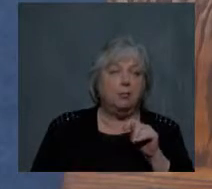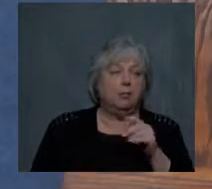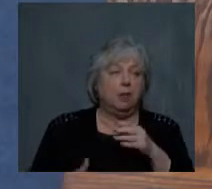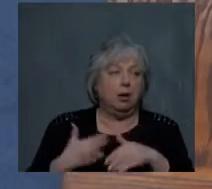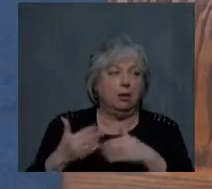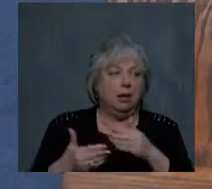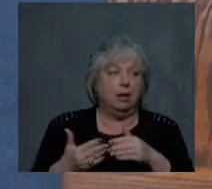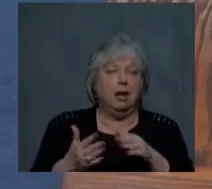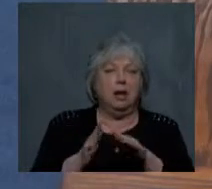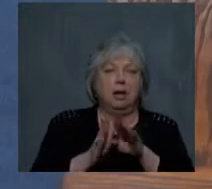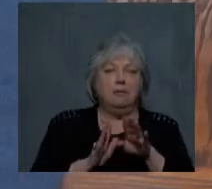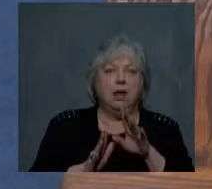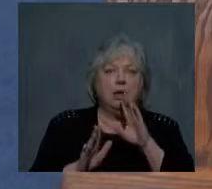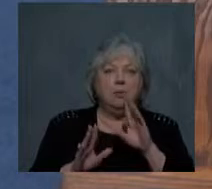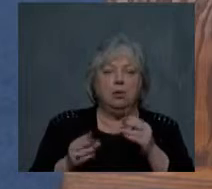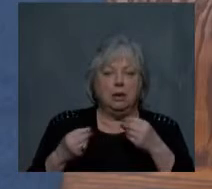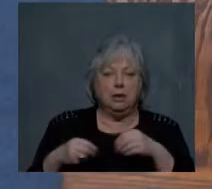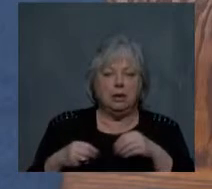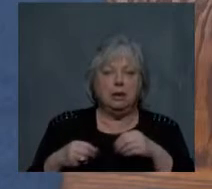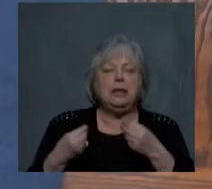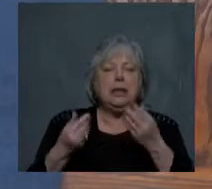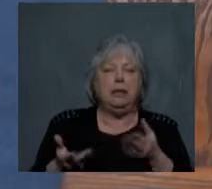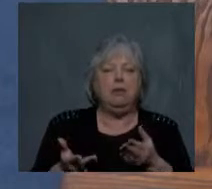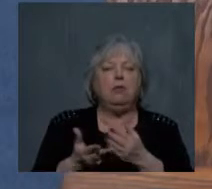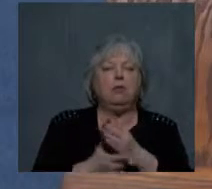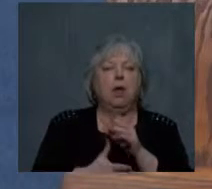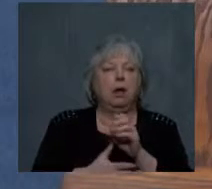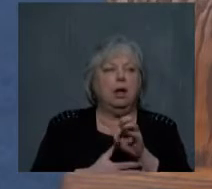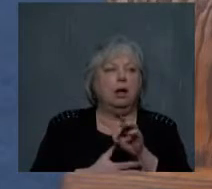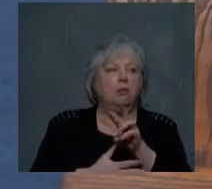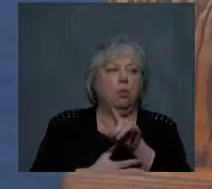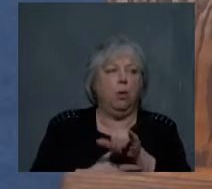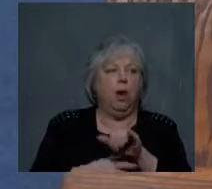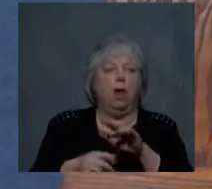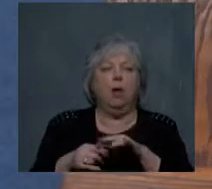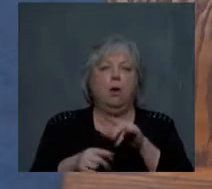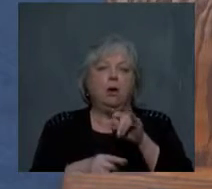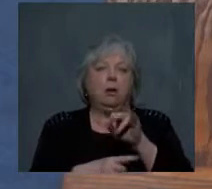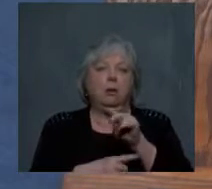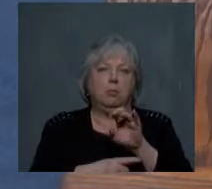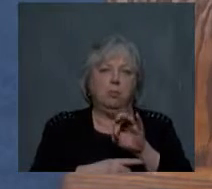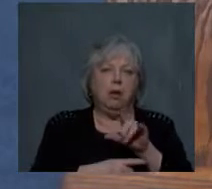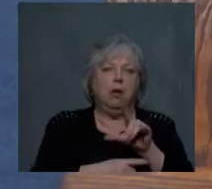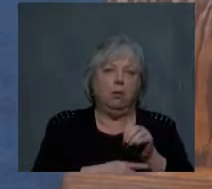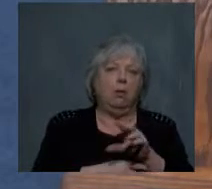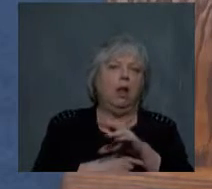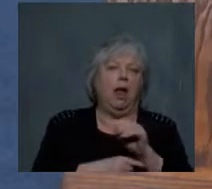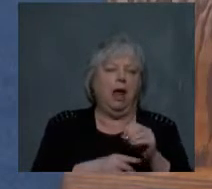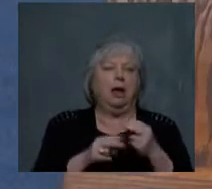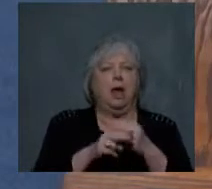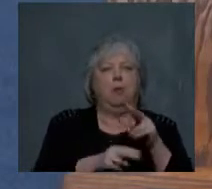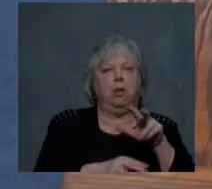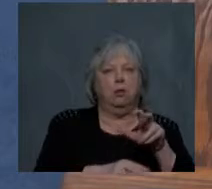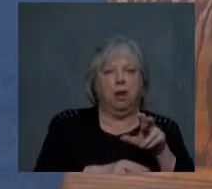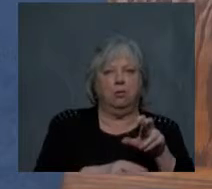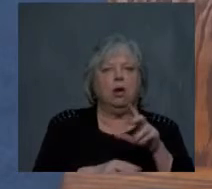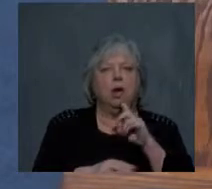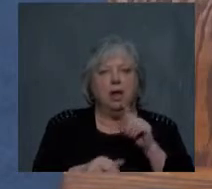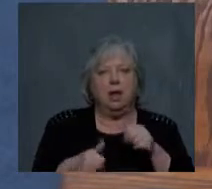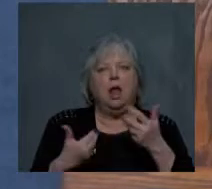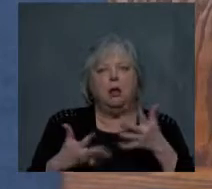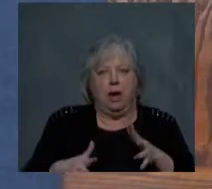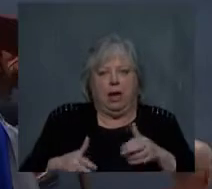the developer's giving right-of-way on 300 and on Pinnacle. So he is giving his right-of-way, he's just not improving the road.